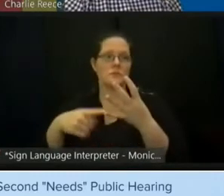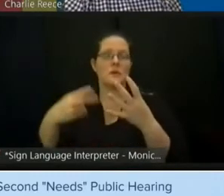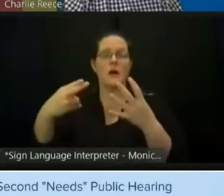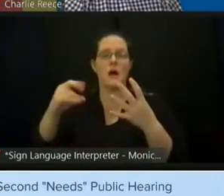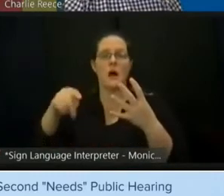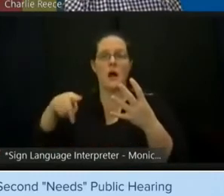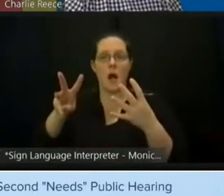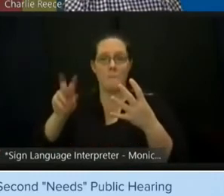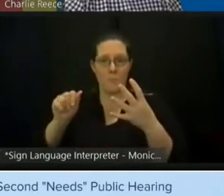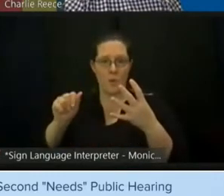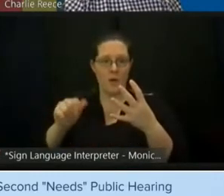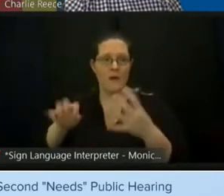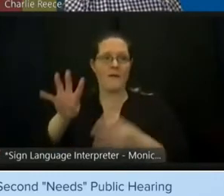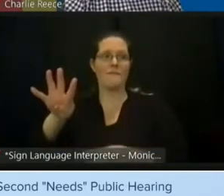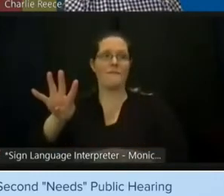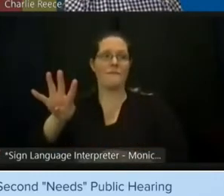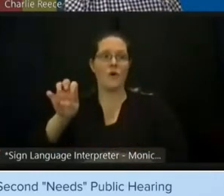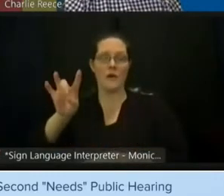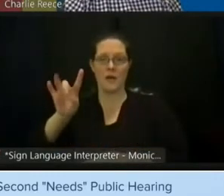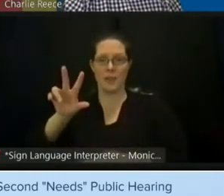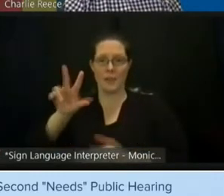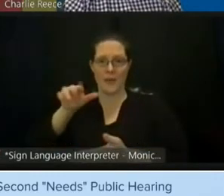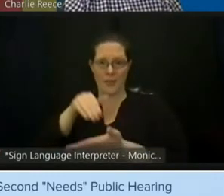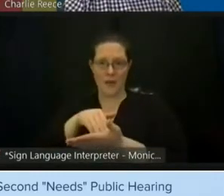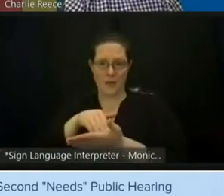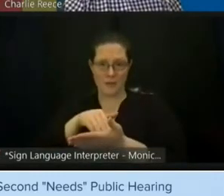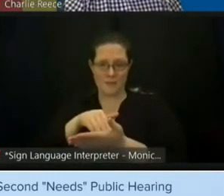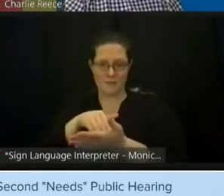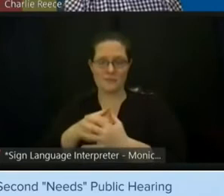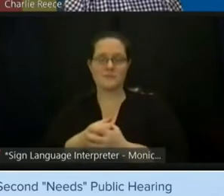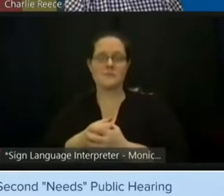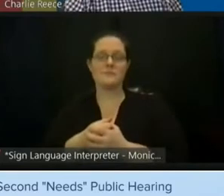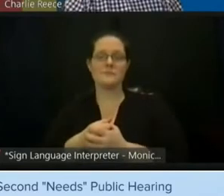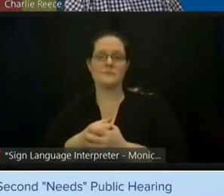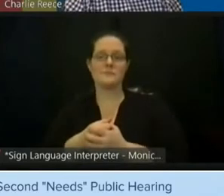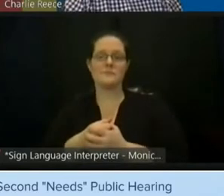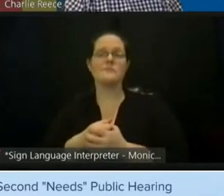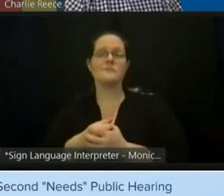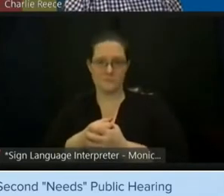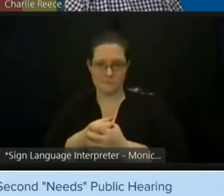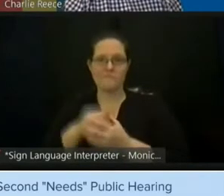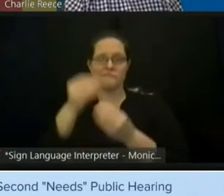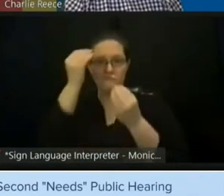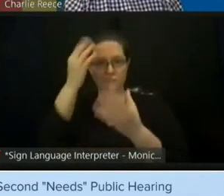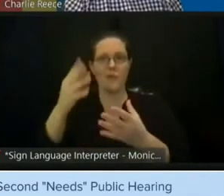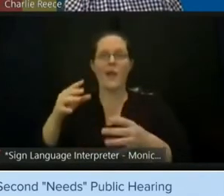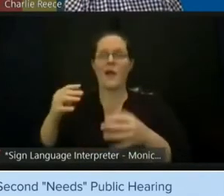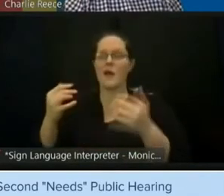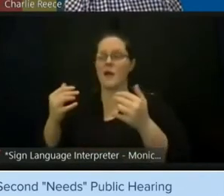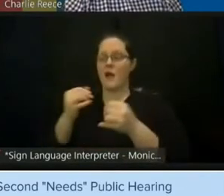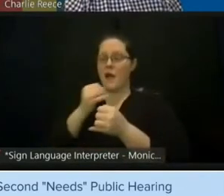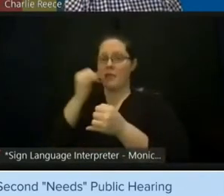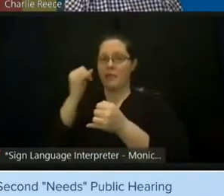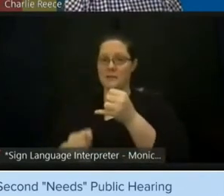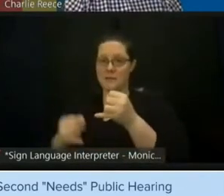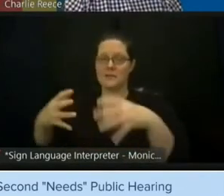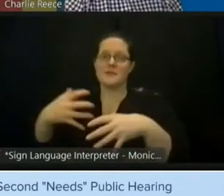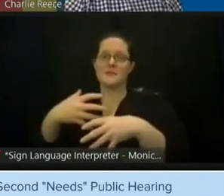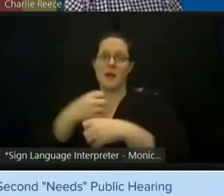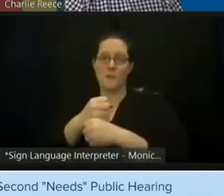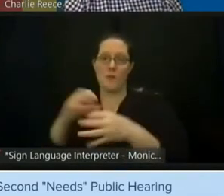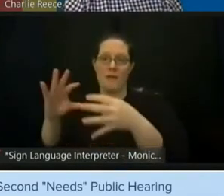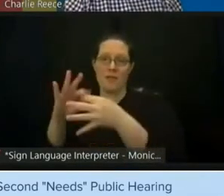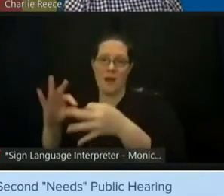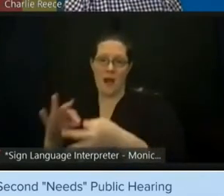$483,000 in HOPWA funds. In closing, a summary of comments from this public hearing and written